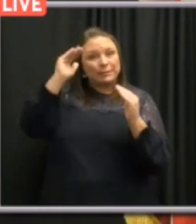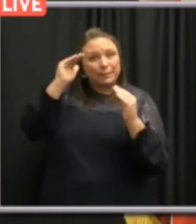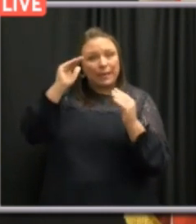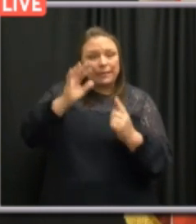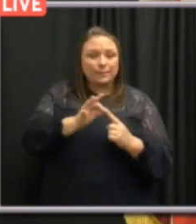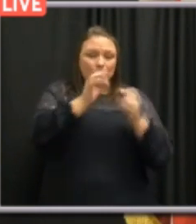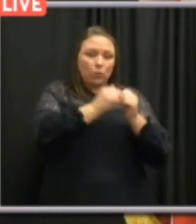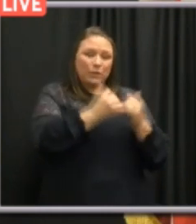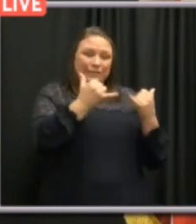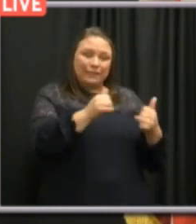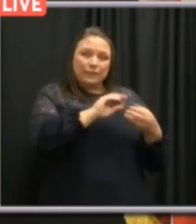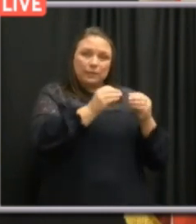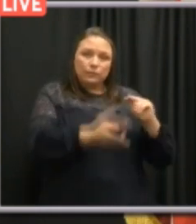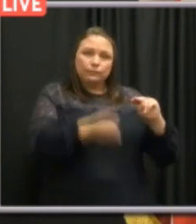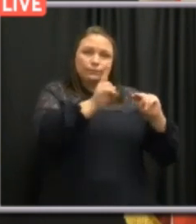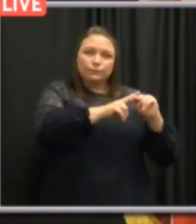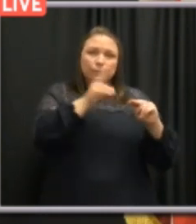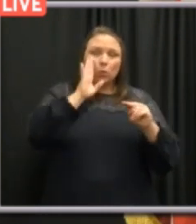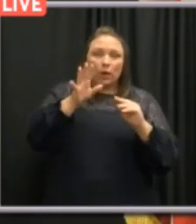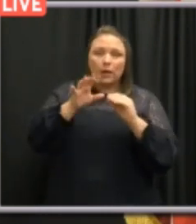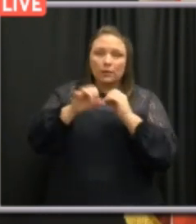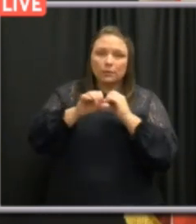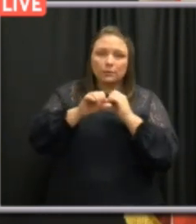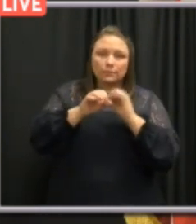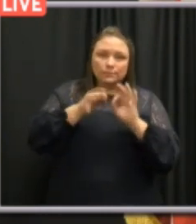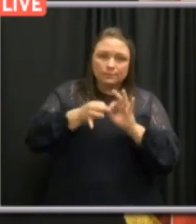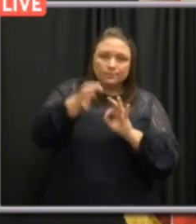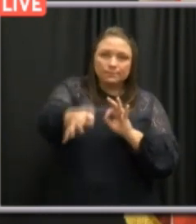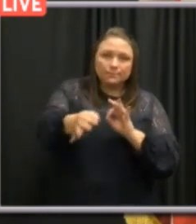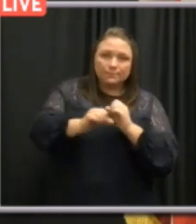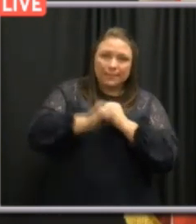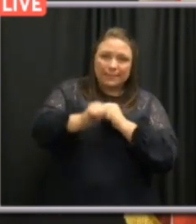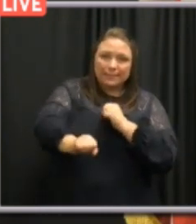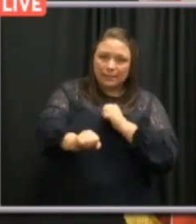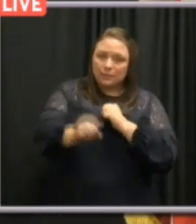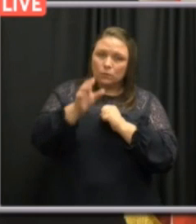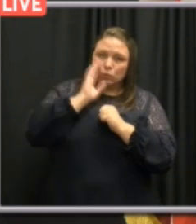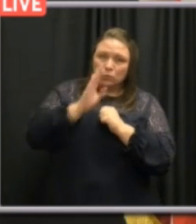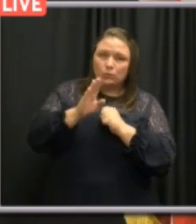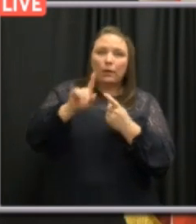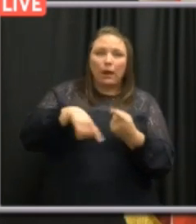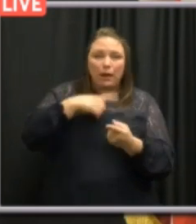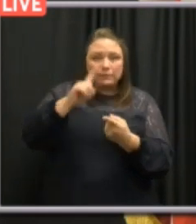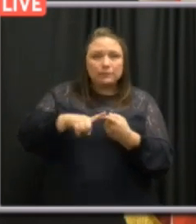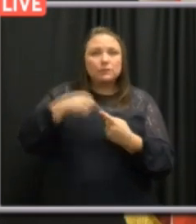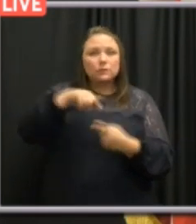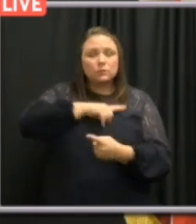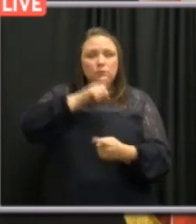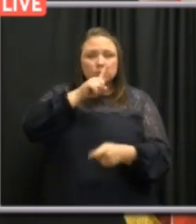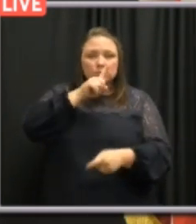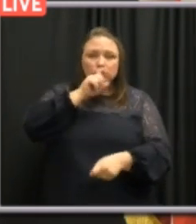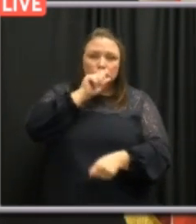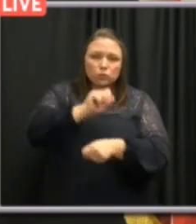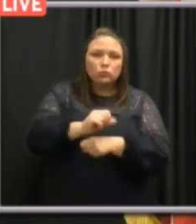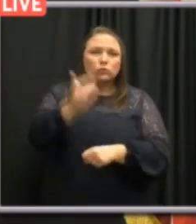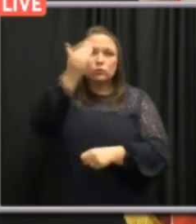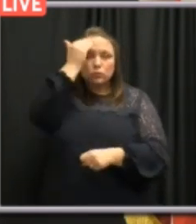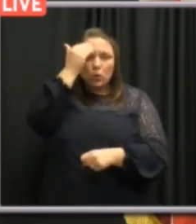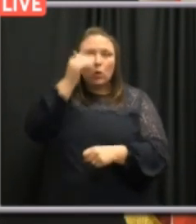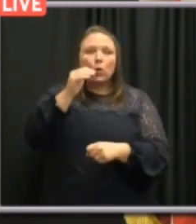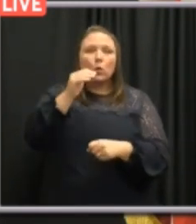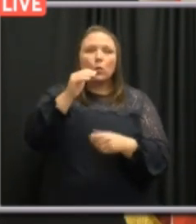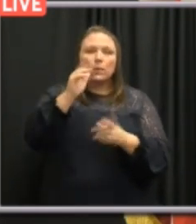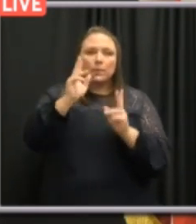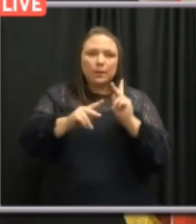news, that will be extended for a period of time until we are certain that the rate of